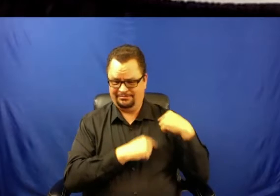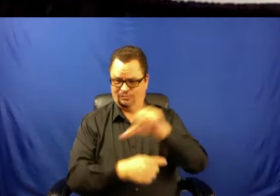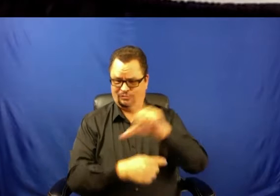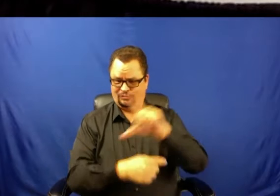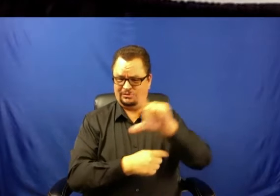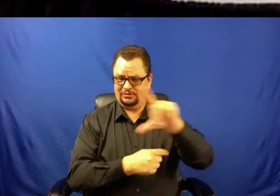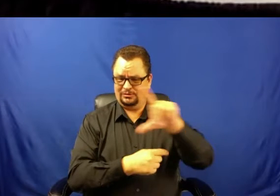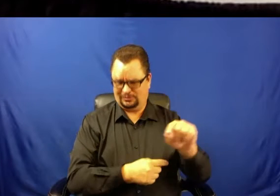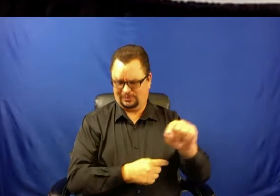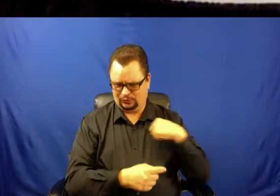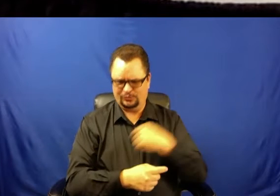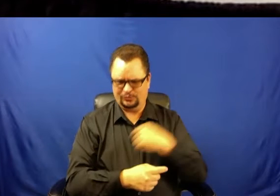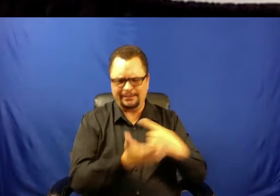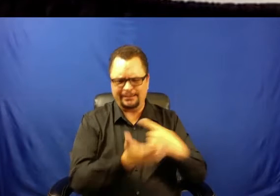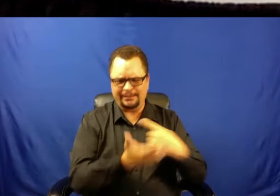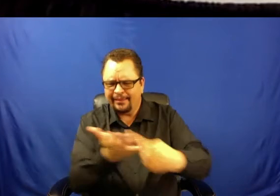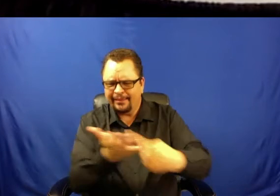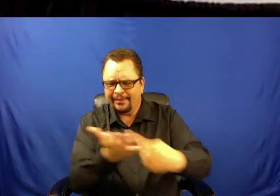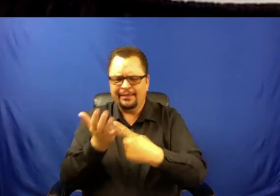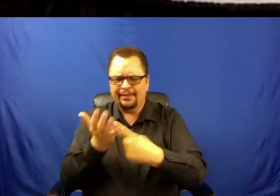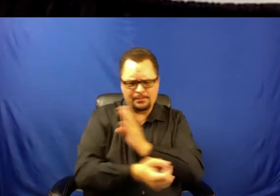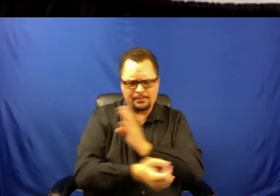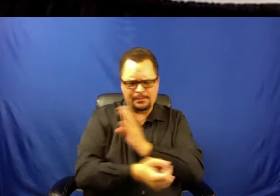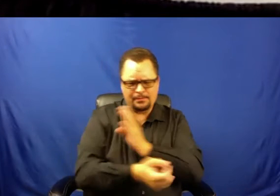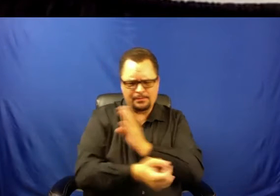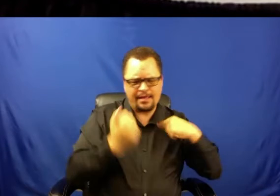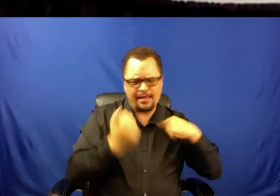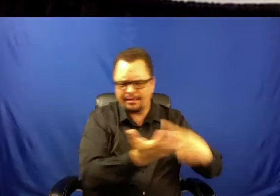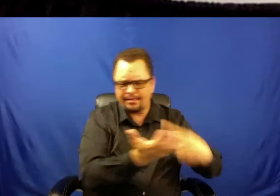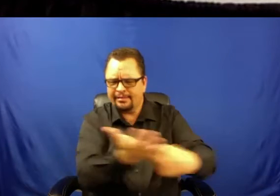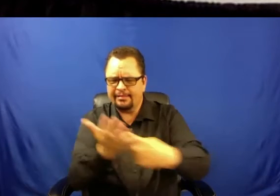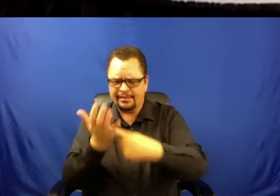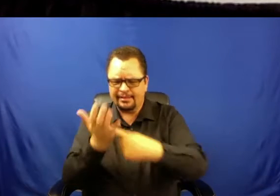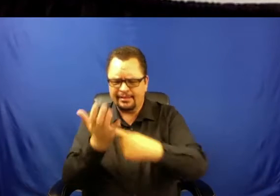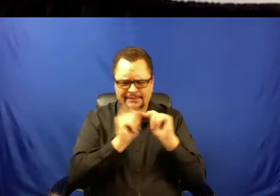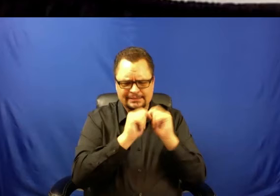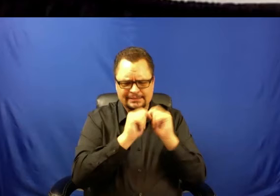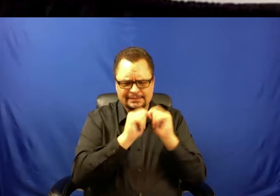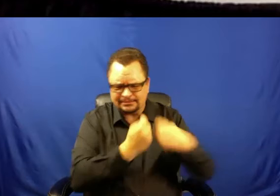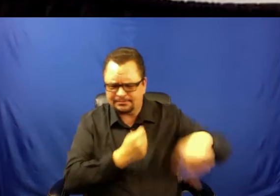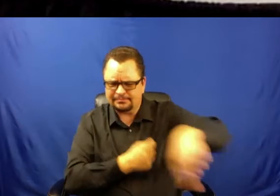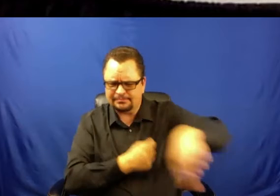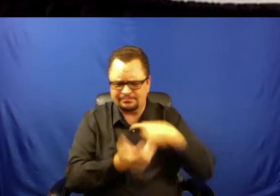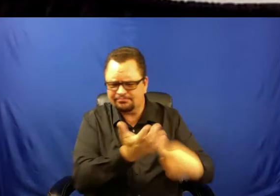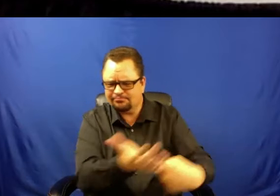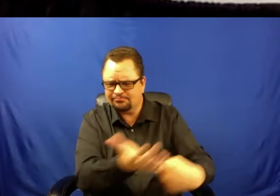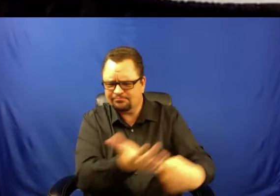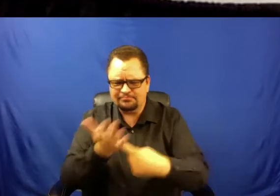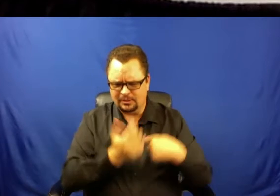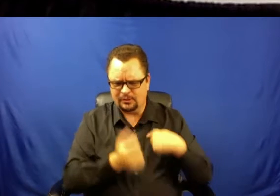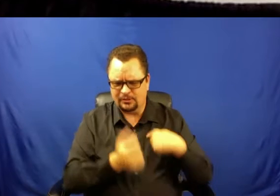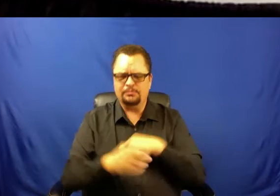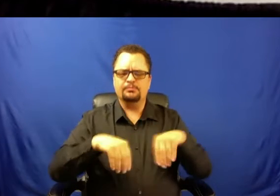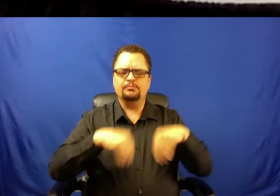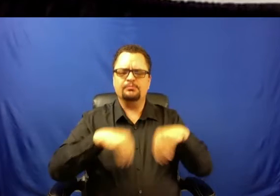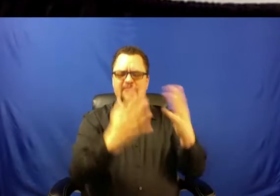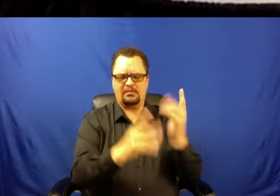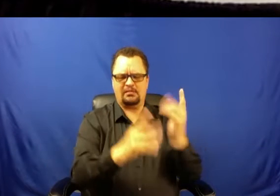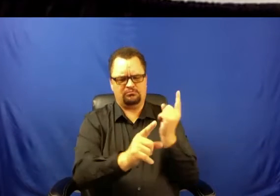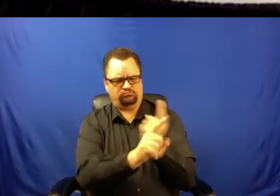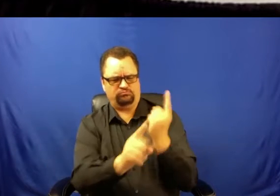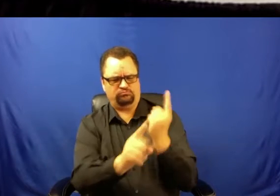provide our routine vaccinations. And Matthews Vu staff stepped in to collaborate with us